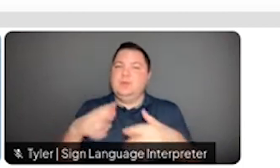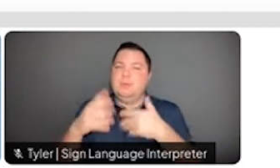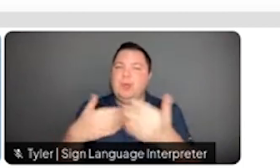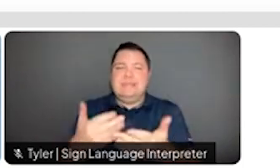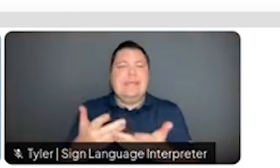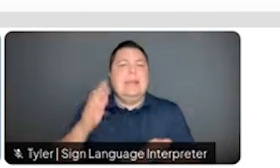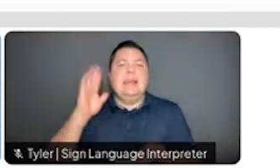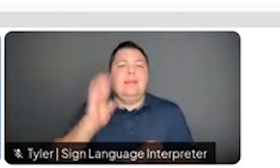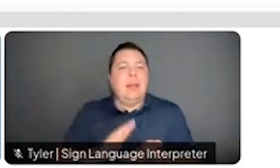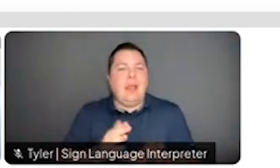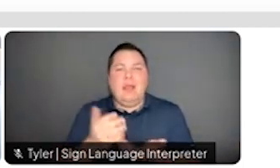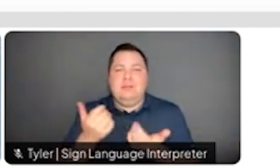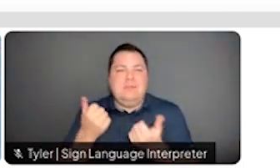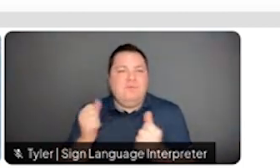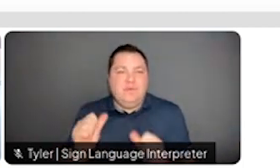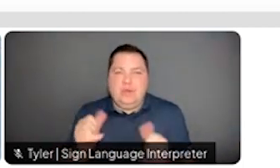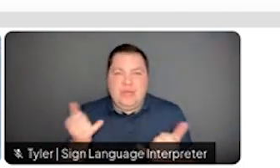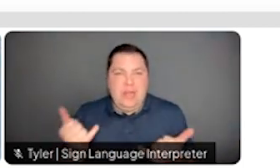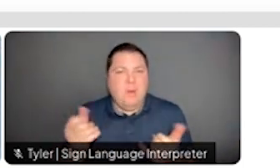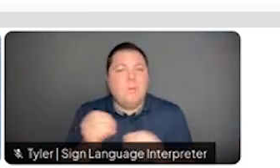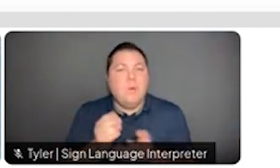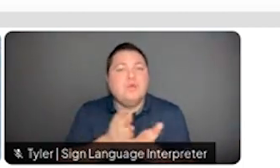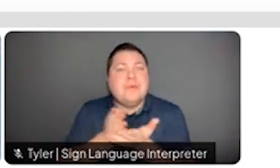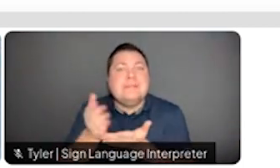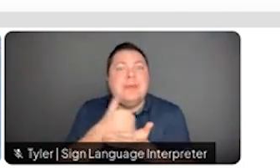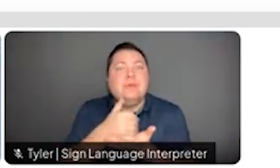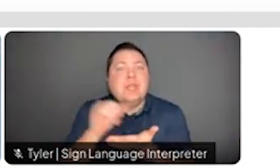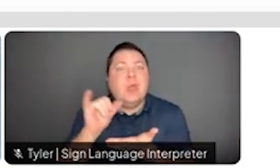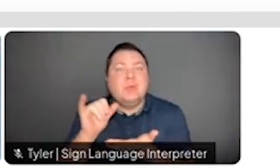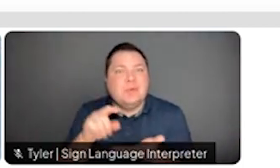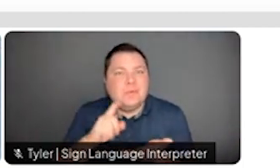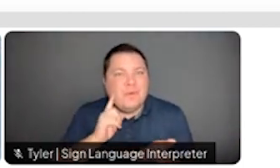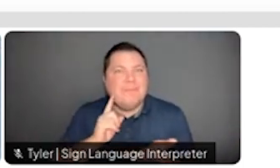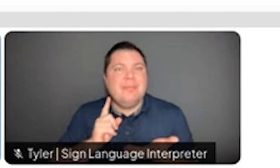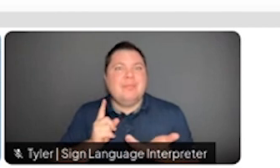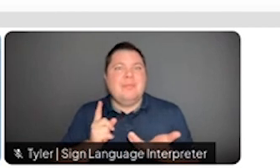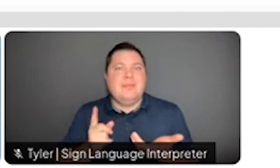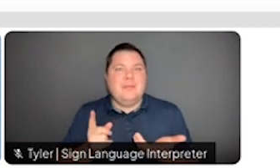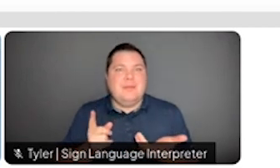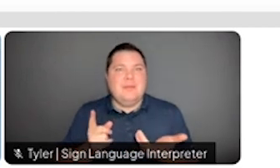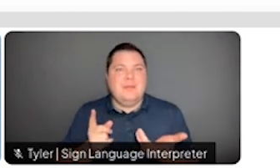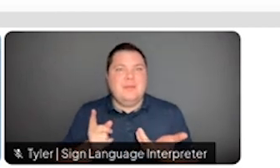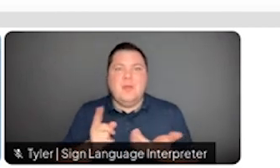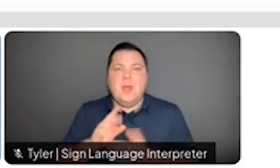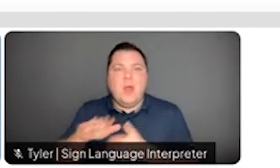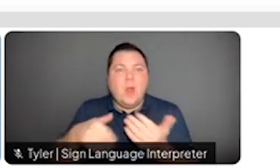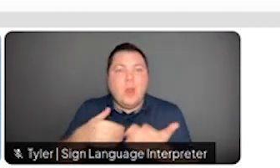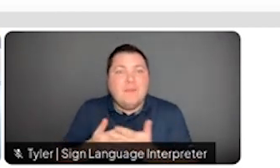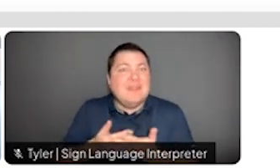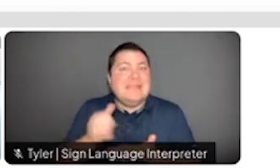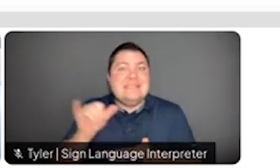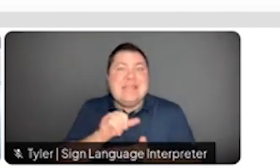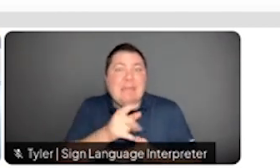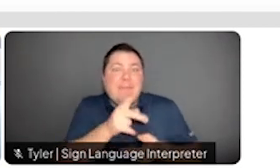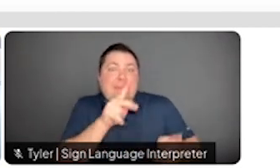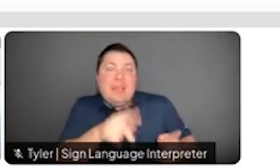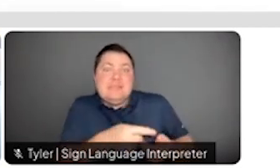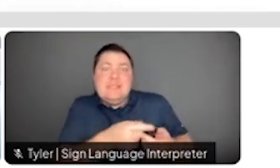more transparency, and directly from the same platform that houses all your cap table ownership data.